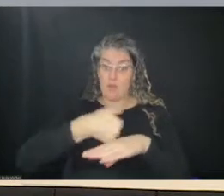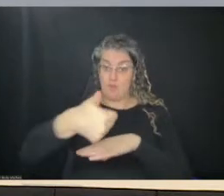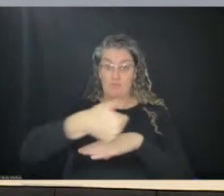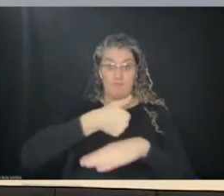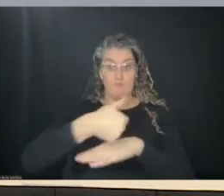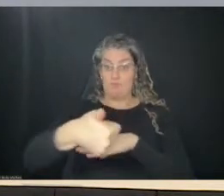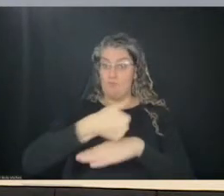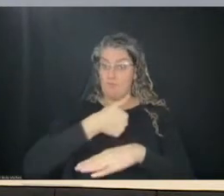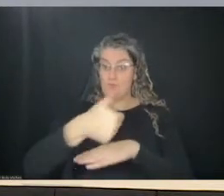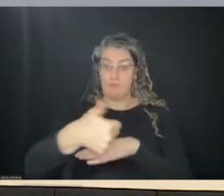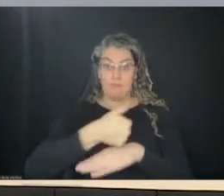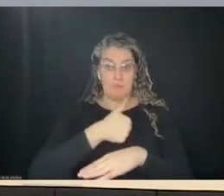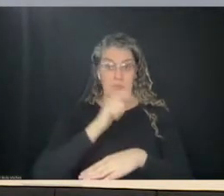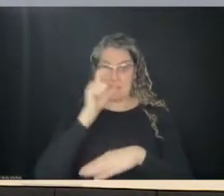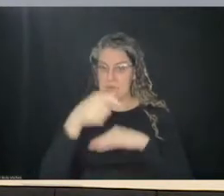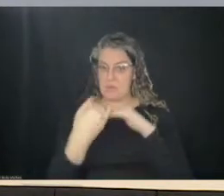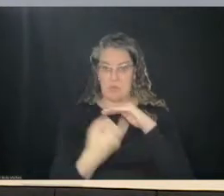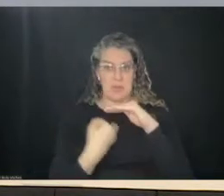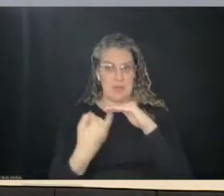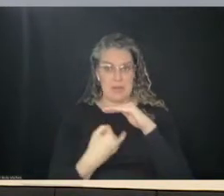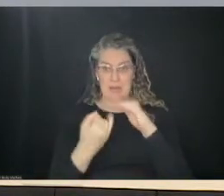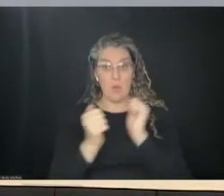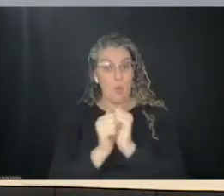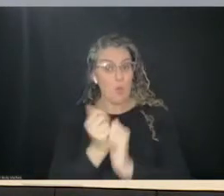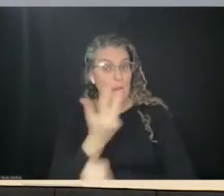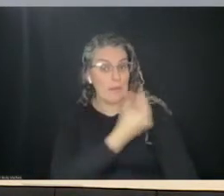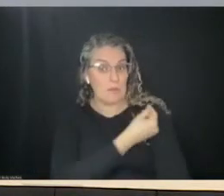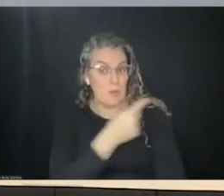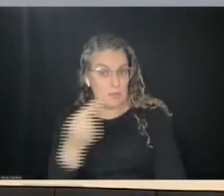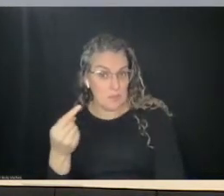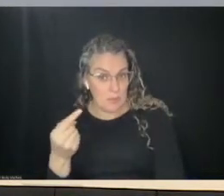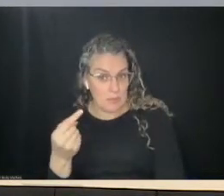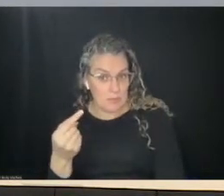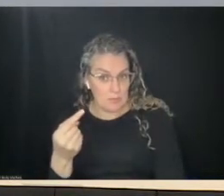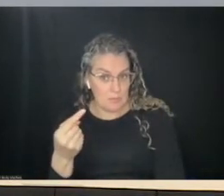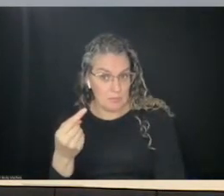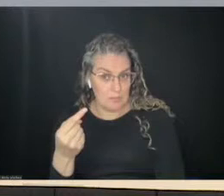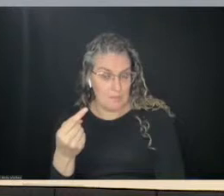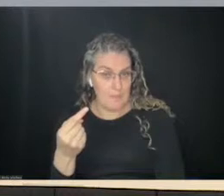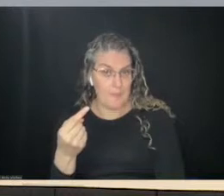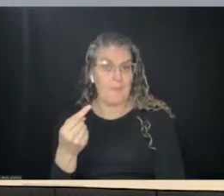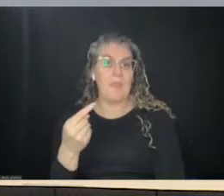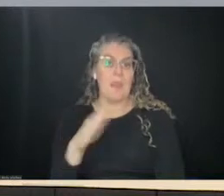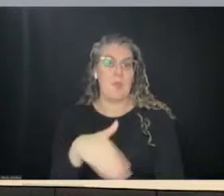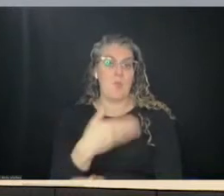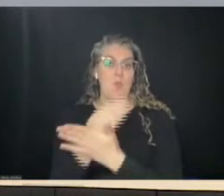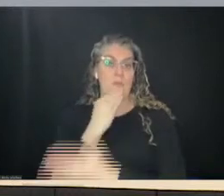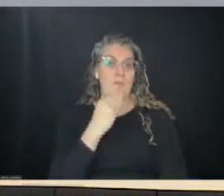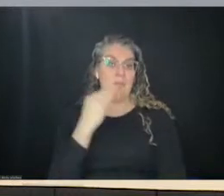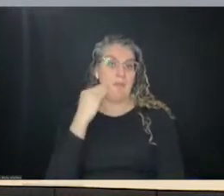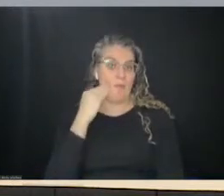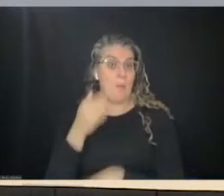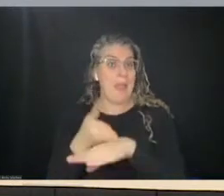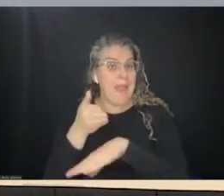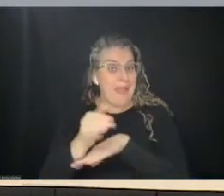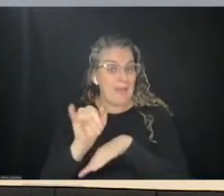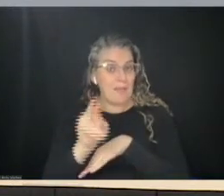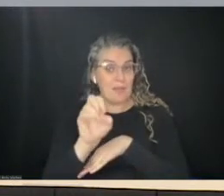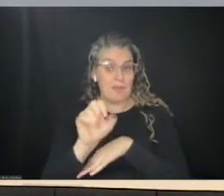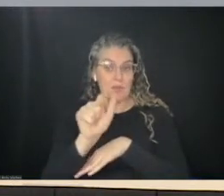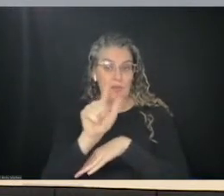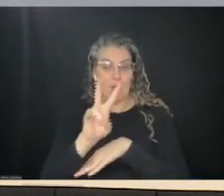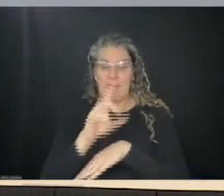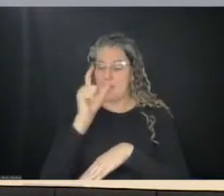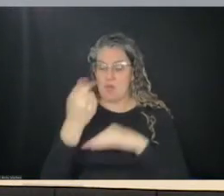they and with at least one dose, then when they come back after June 27th, they would not need